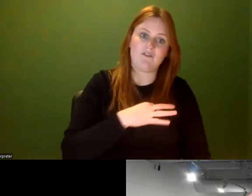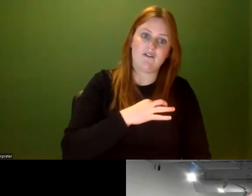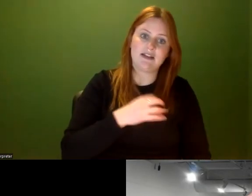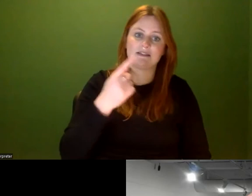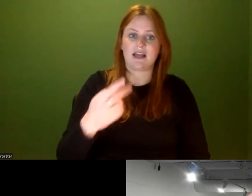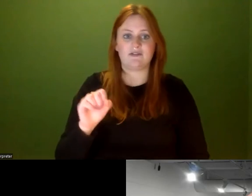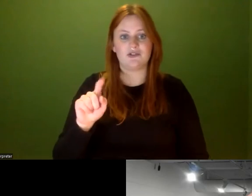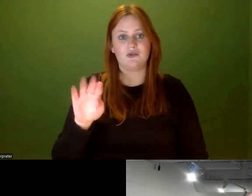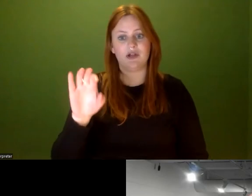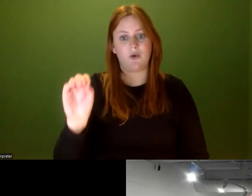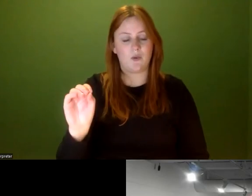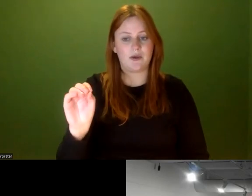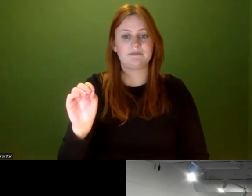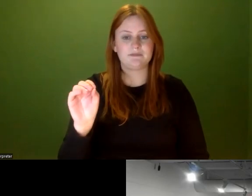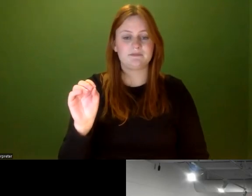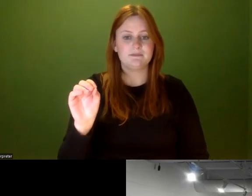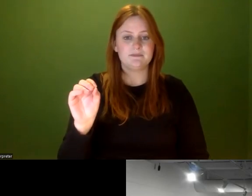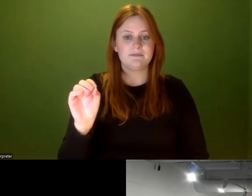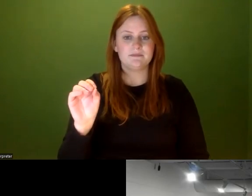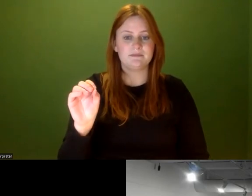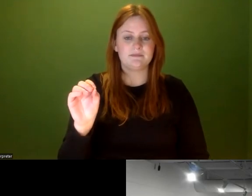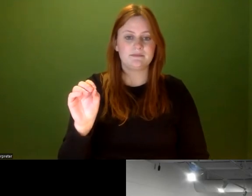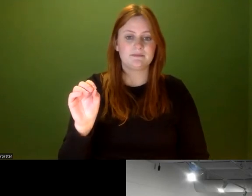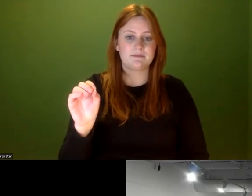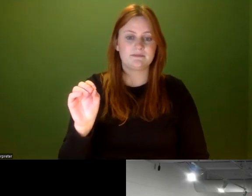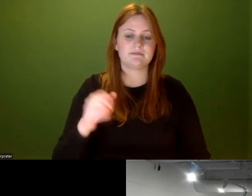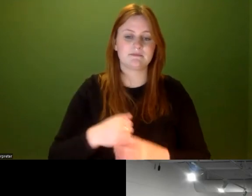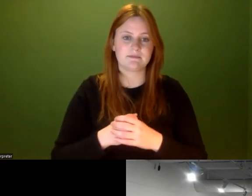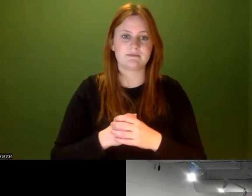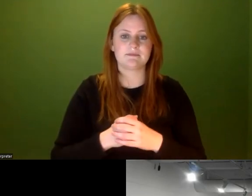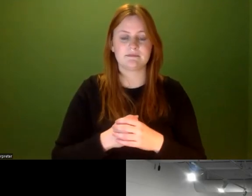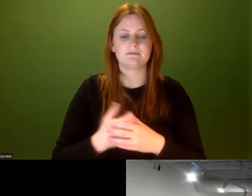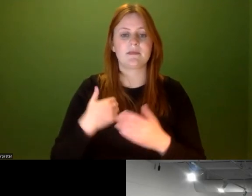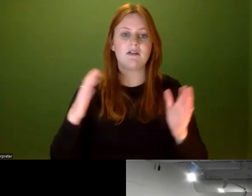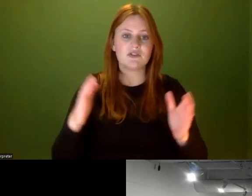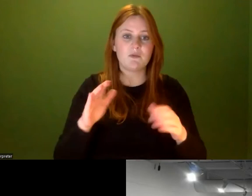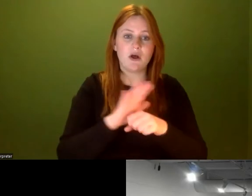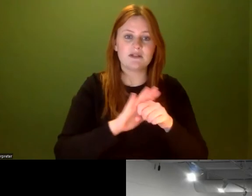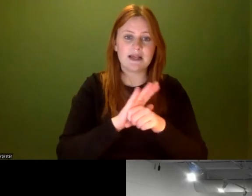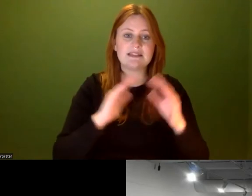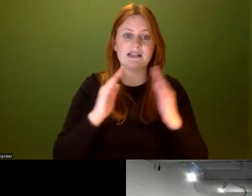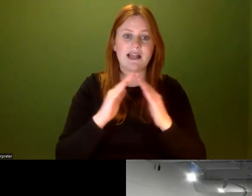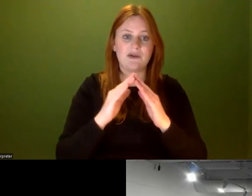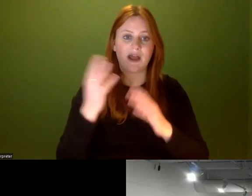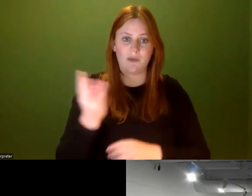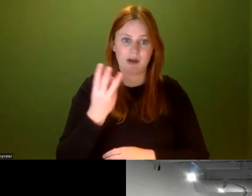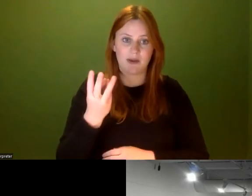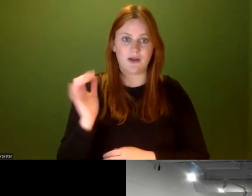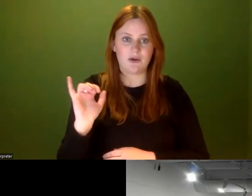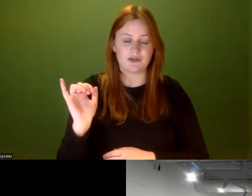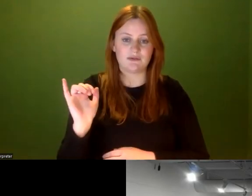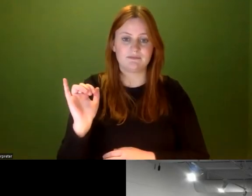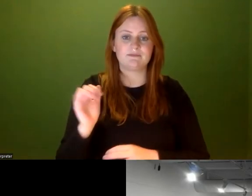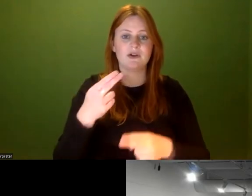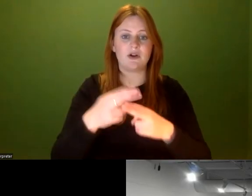studio. And I have kept a small space downtown in Winnipeg. It's